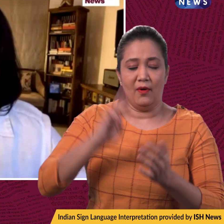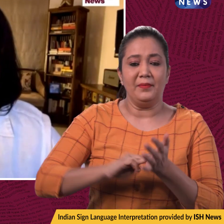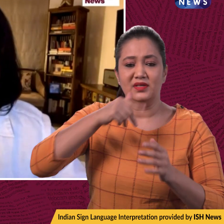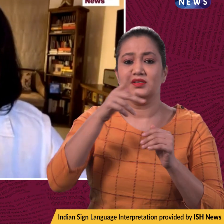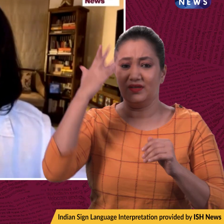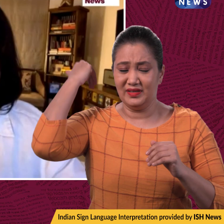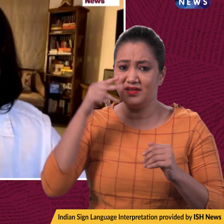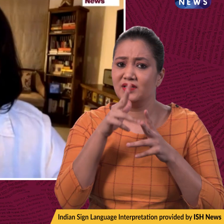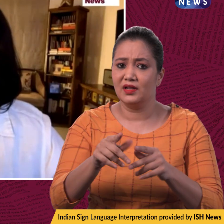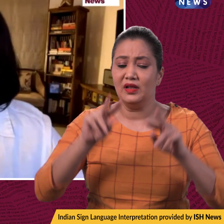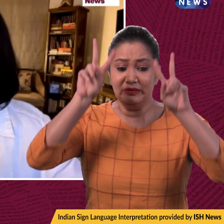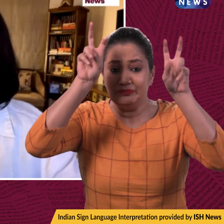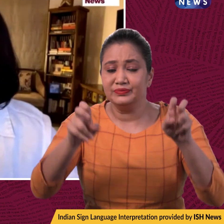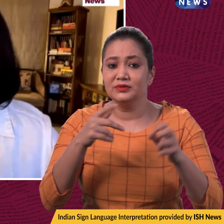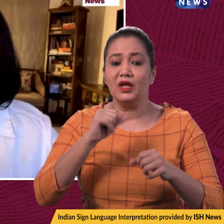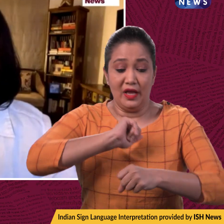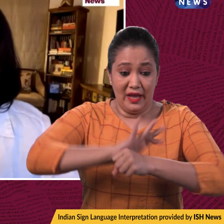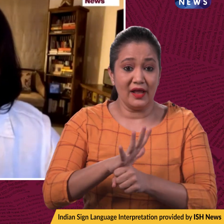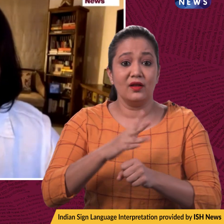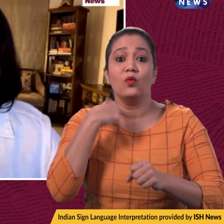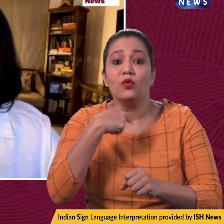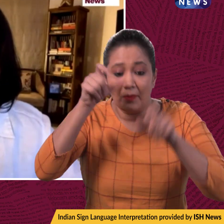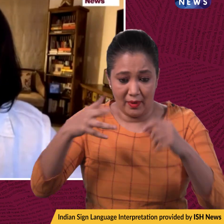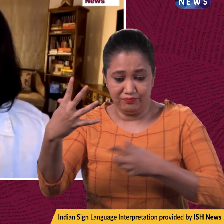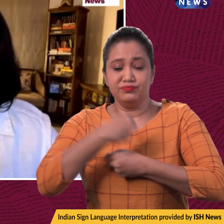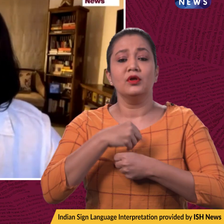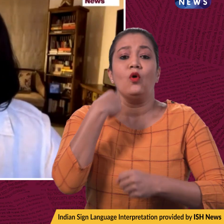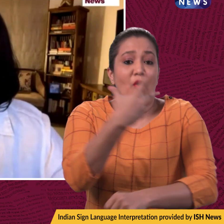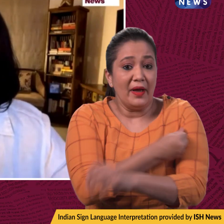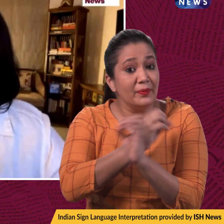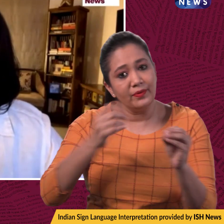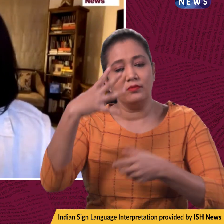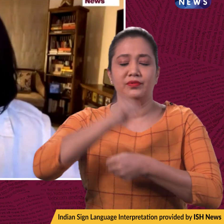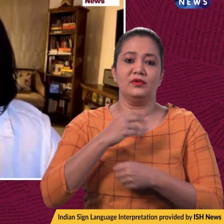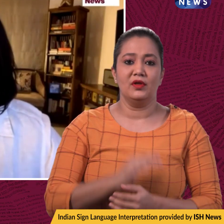earlier described it as the pandemic of the unvaccinated. Over